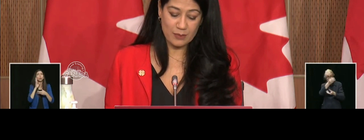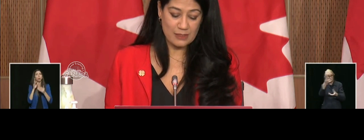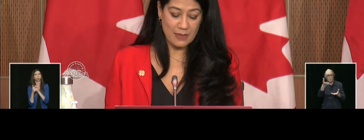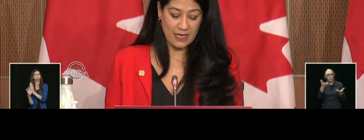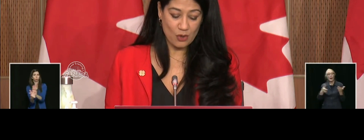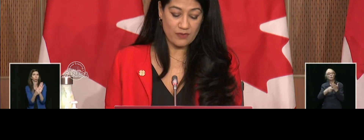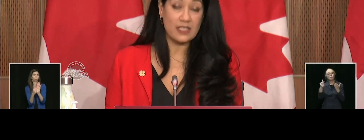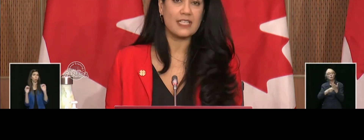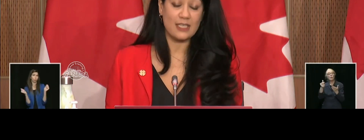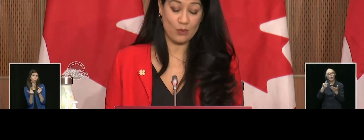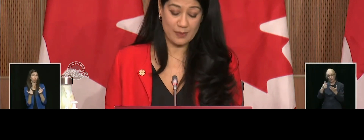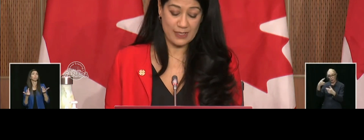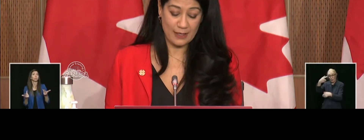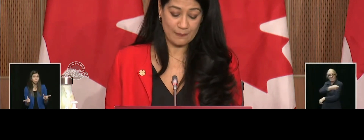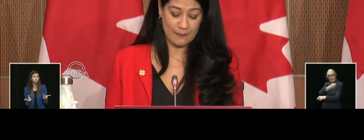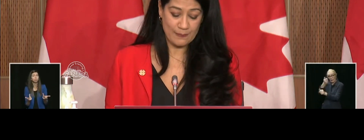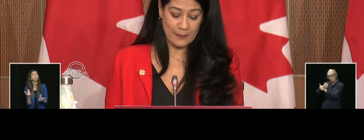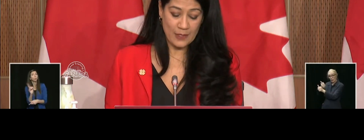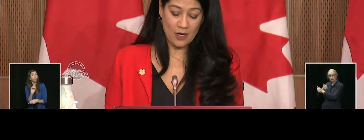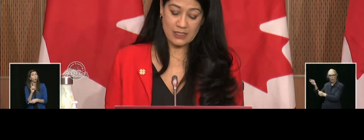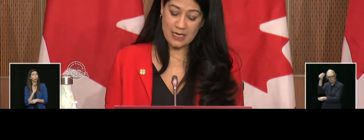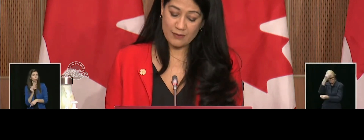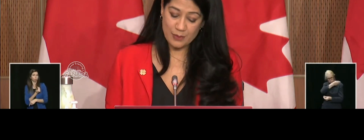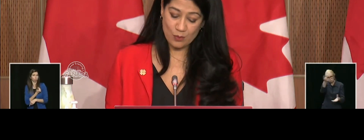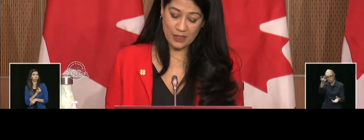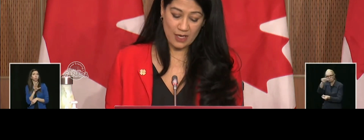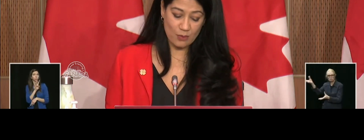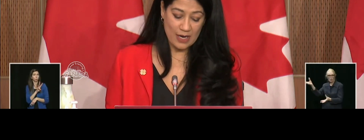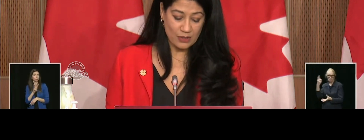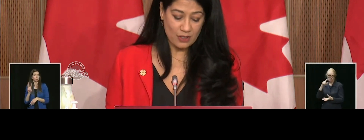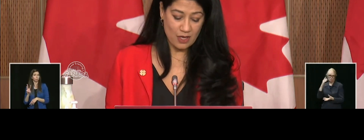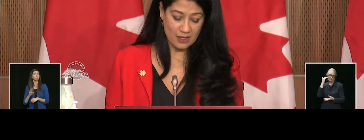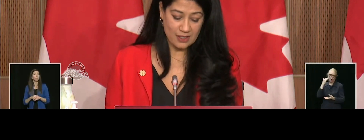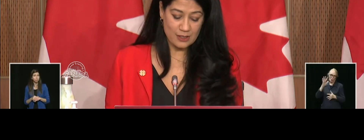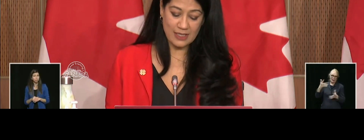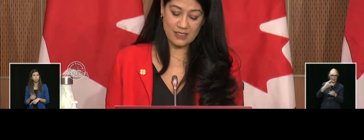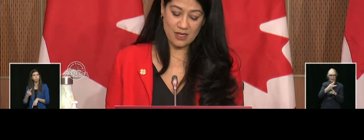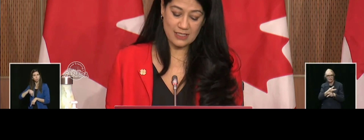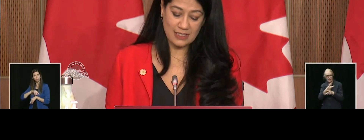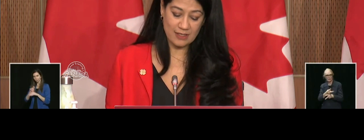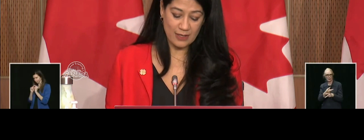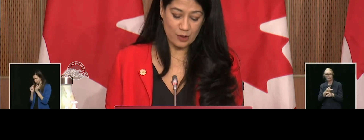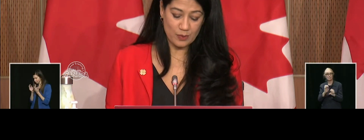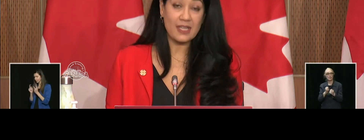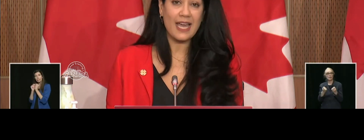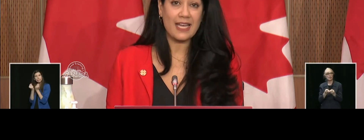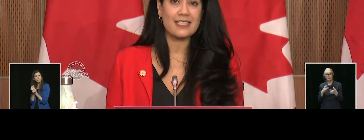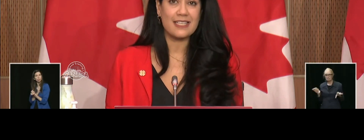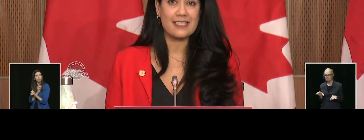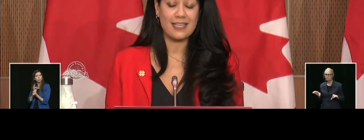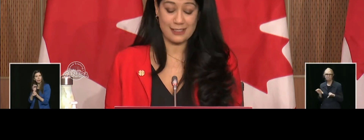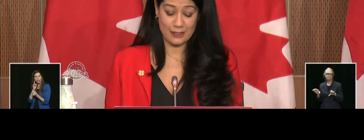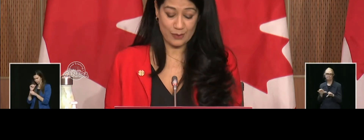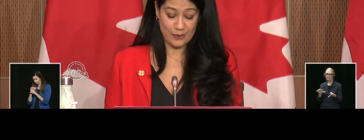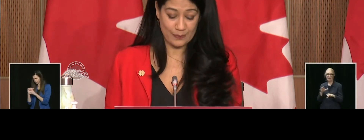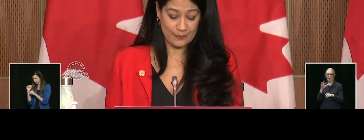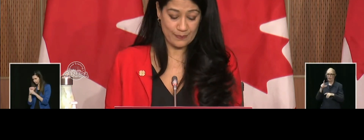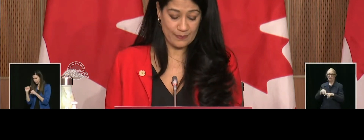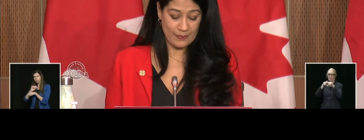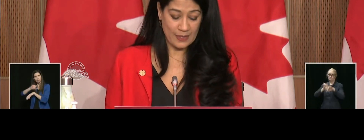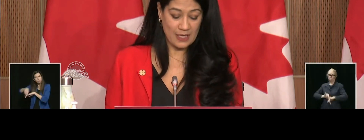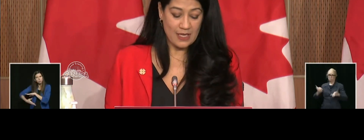to the government's main COVID-19 website. Our staff has been working around the clock to make this content available and easily